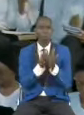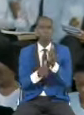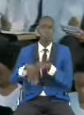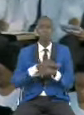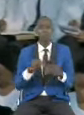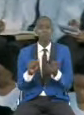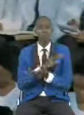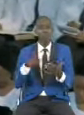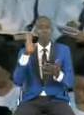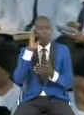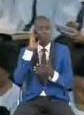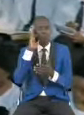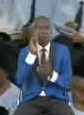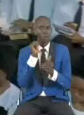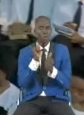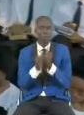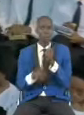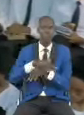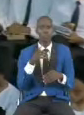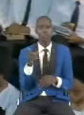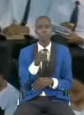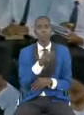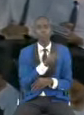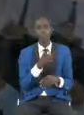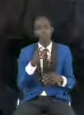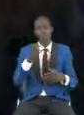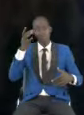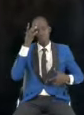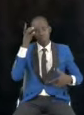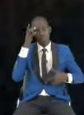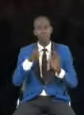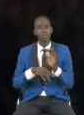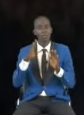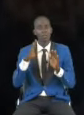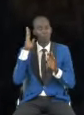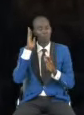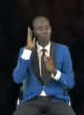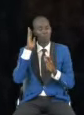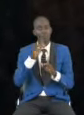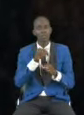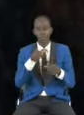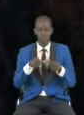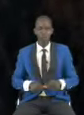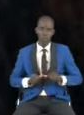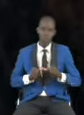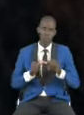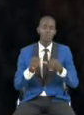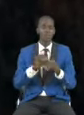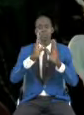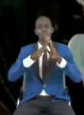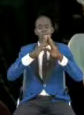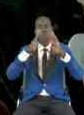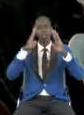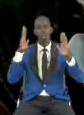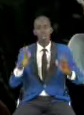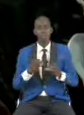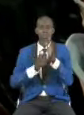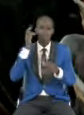you. Plague will not stay, will not abide in your house in Jesus'